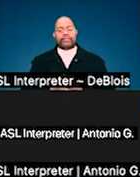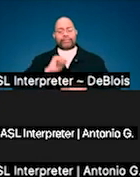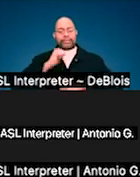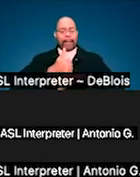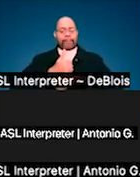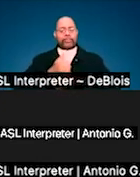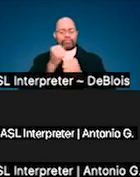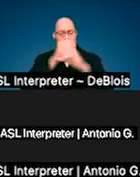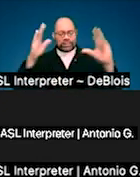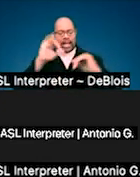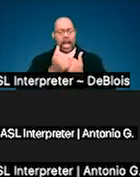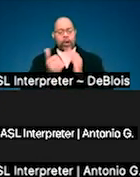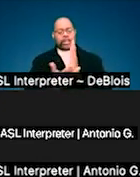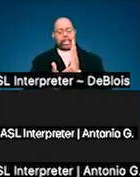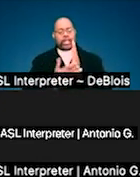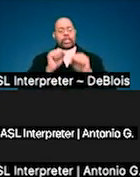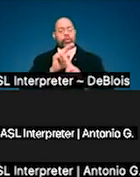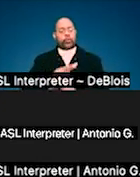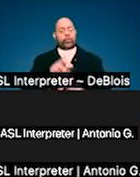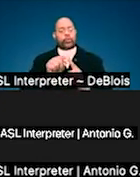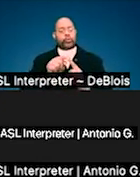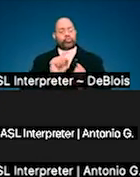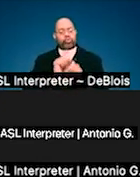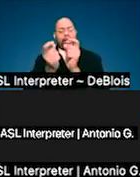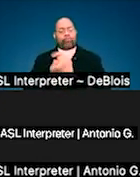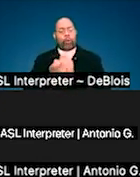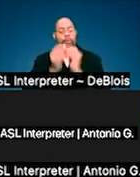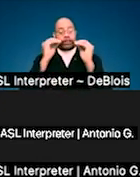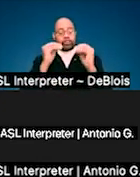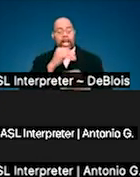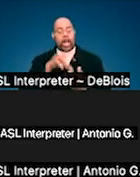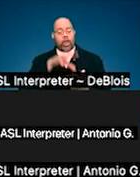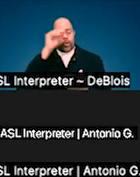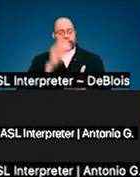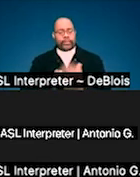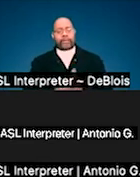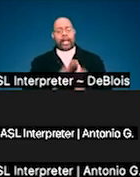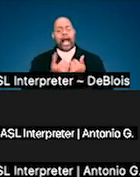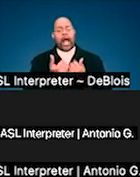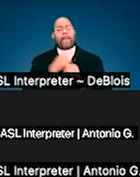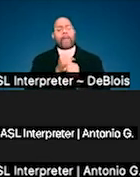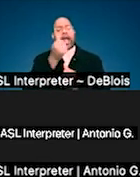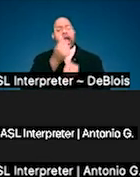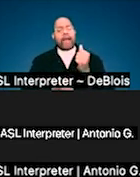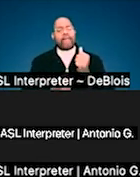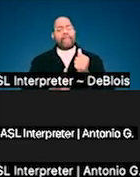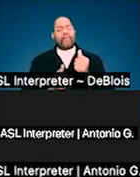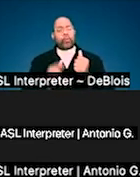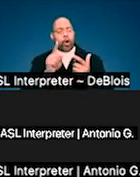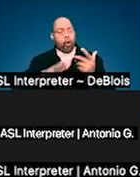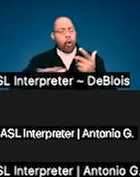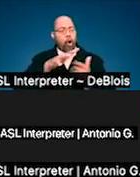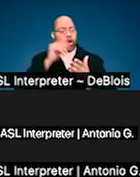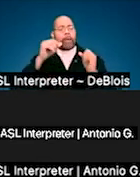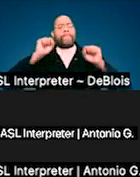the vision for how technology can be used to transform teaching and learning, and how to make everywhere, all the time learning